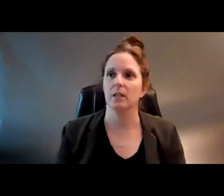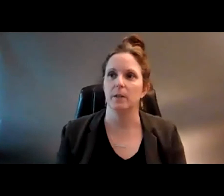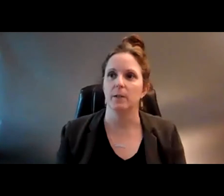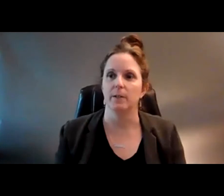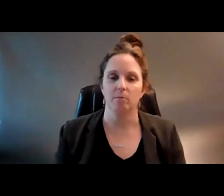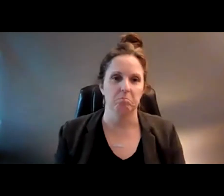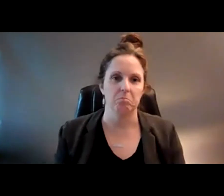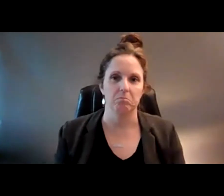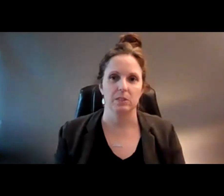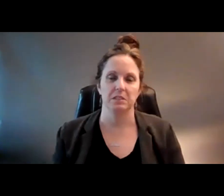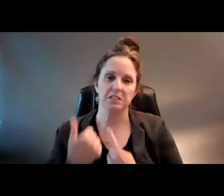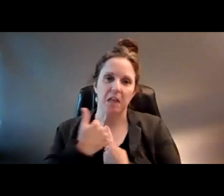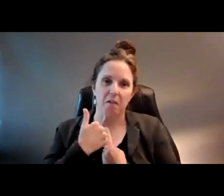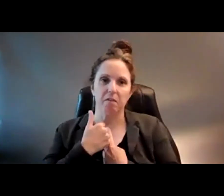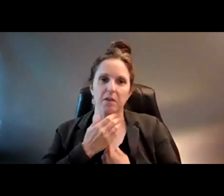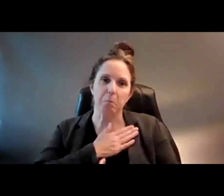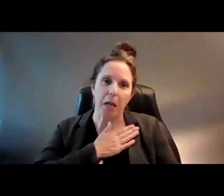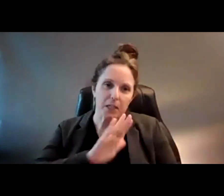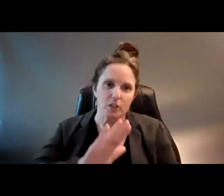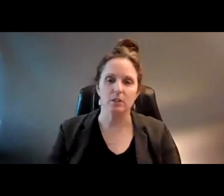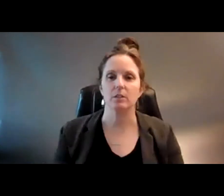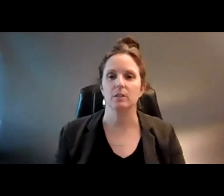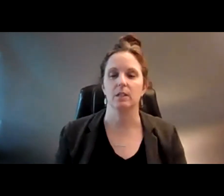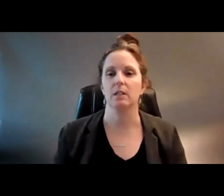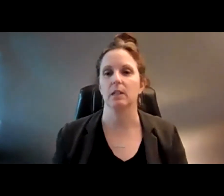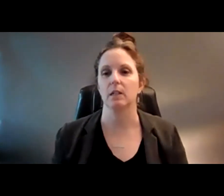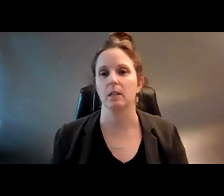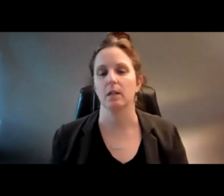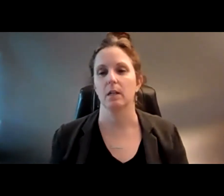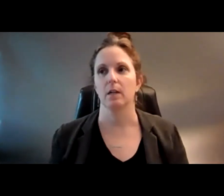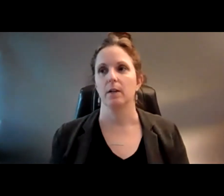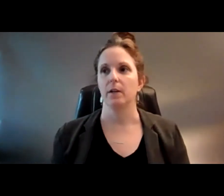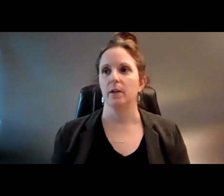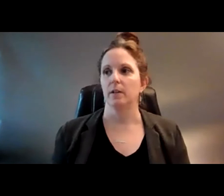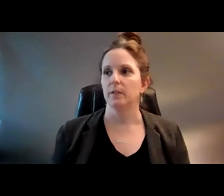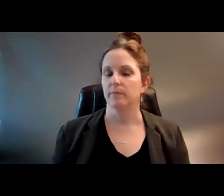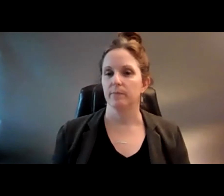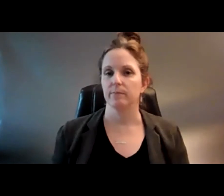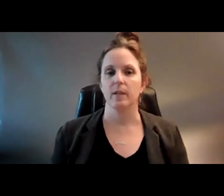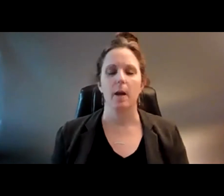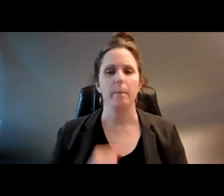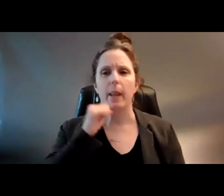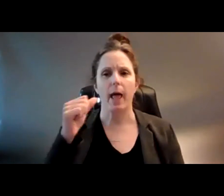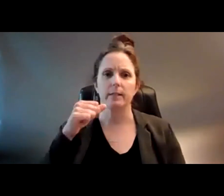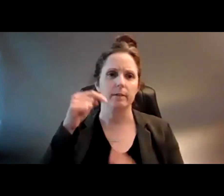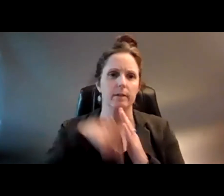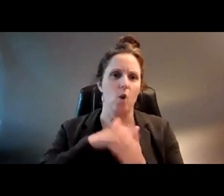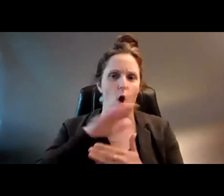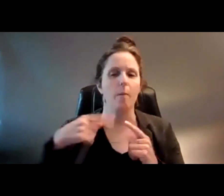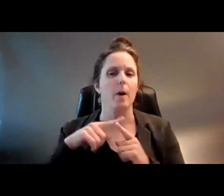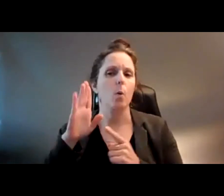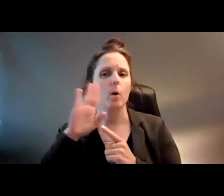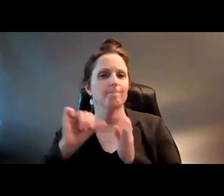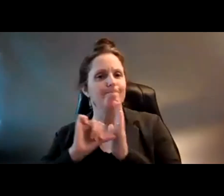that's shown here. I'm not going to talk about all 3 of these, but I just want to highlight self-compassion because that was